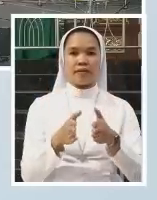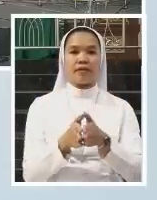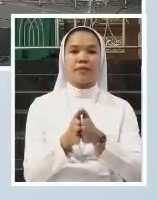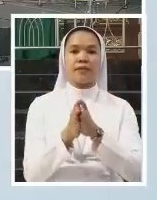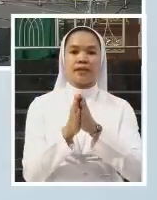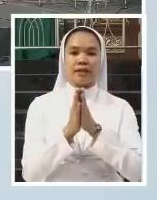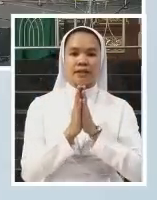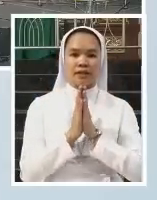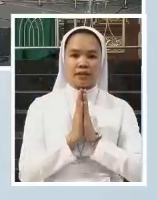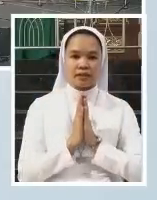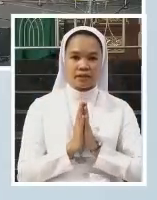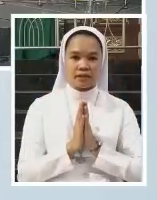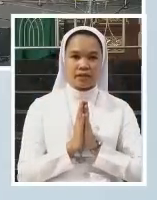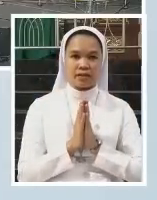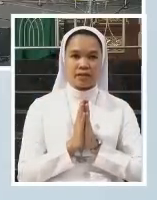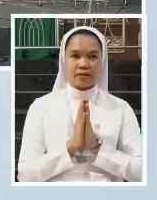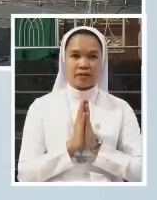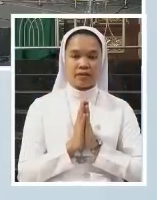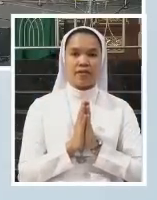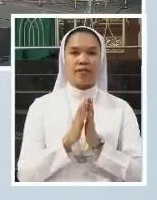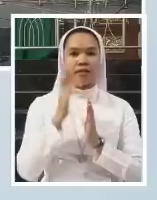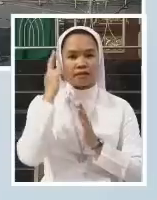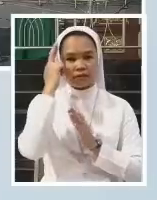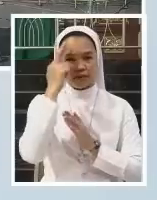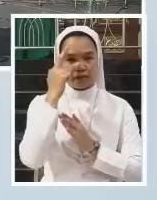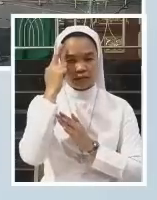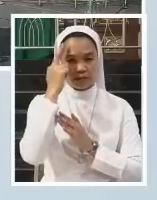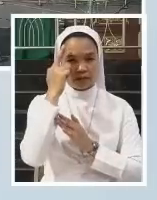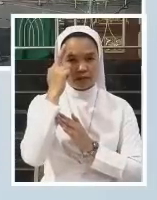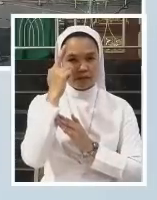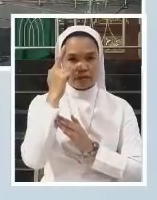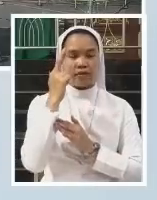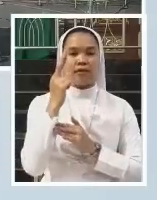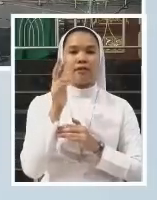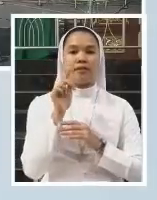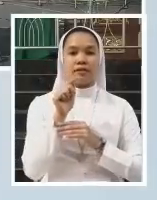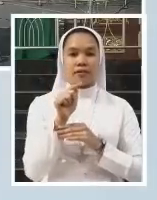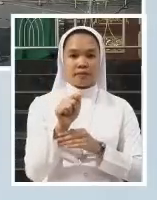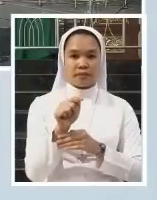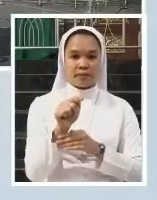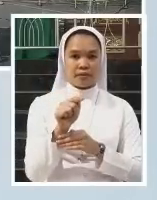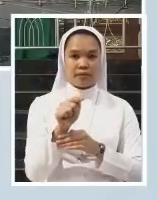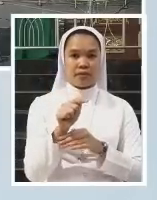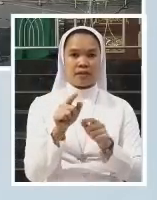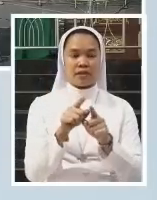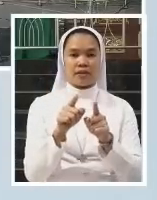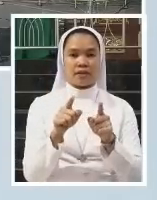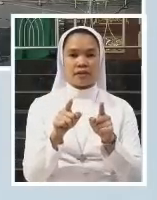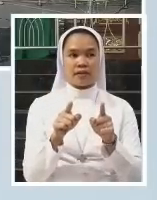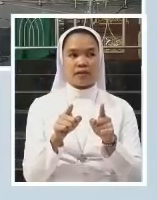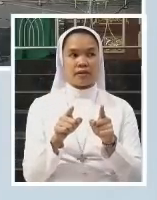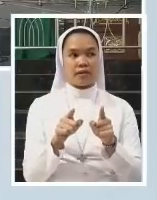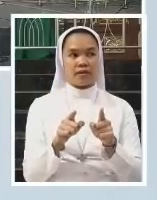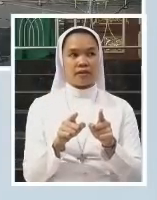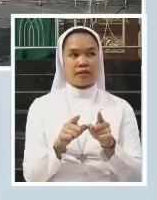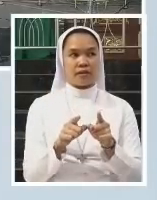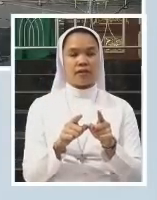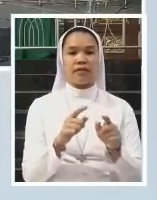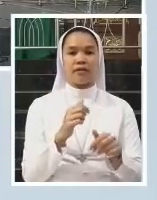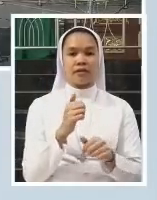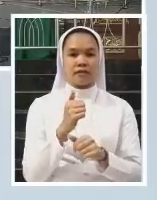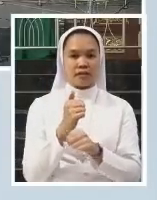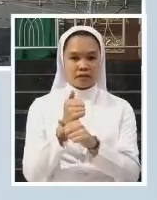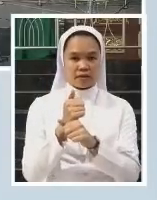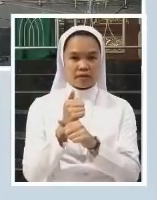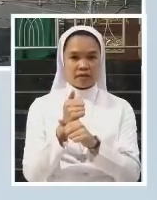consultation and prayerful reflection to appoint you as an assistant to